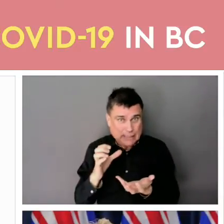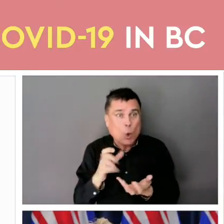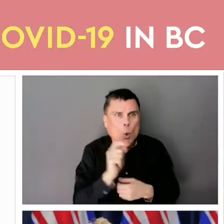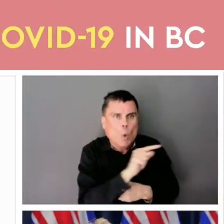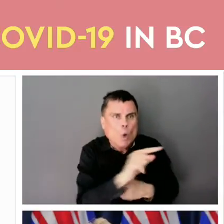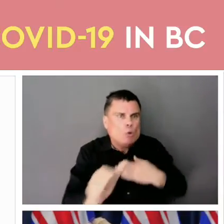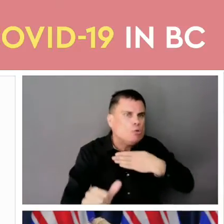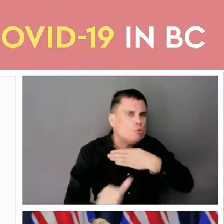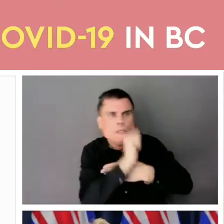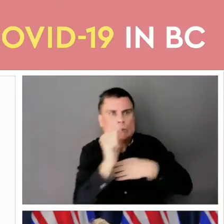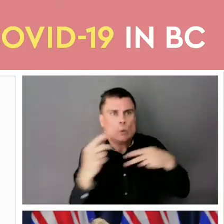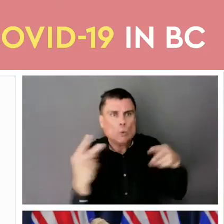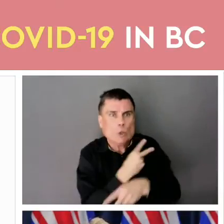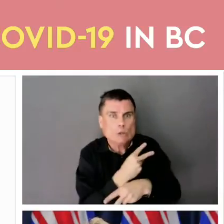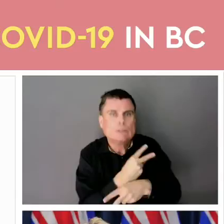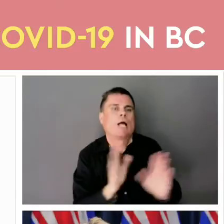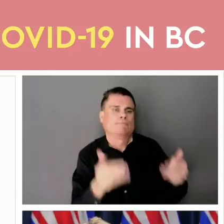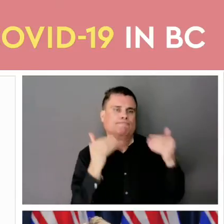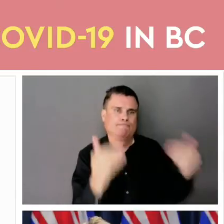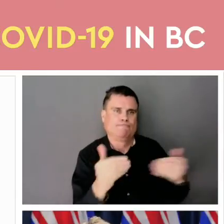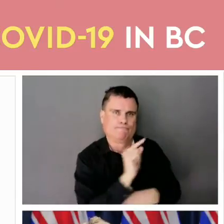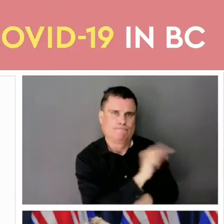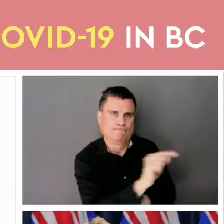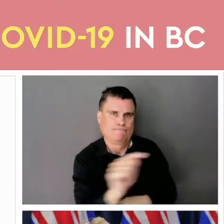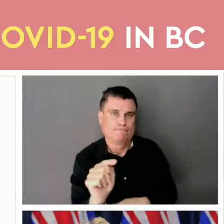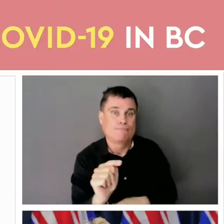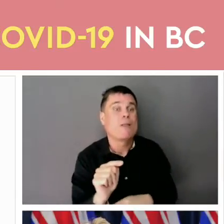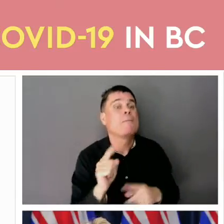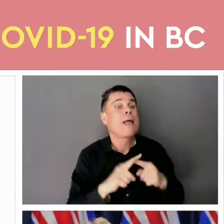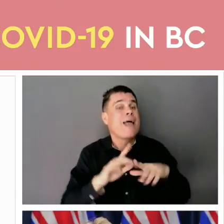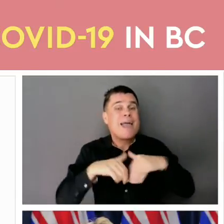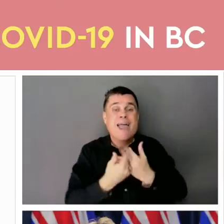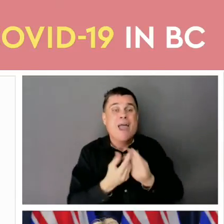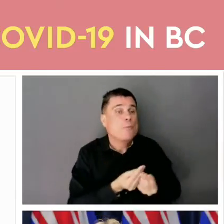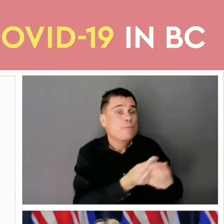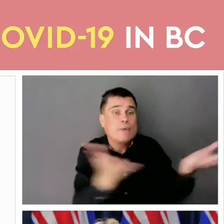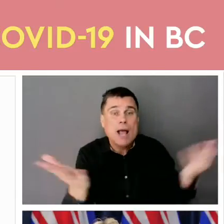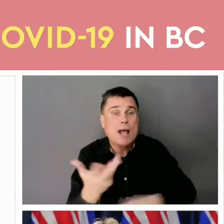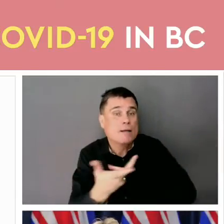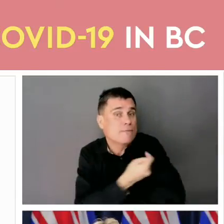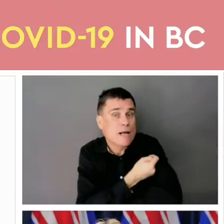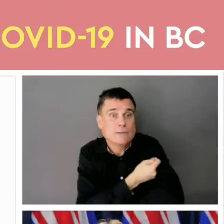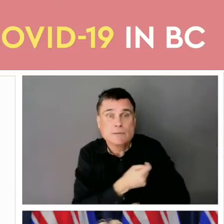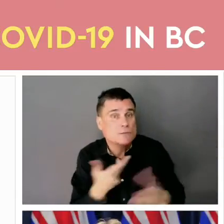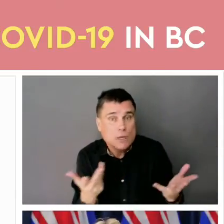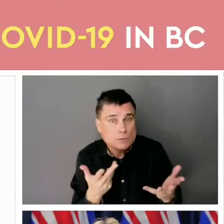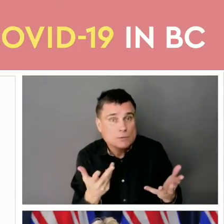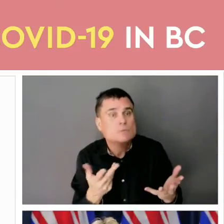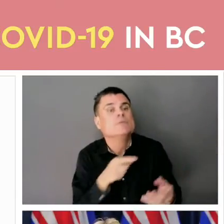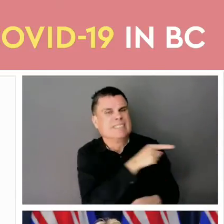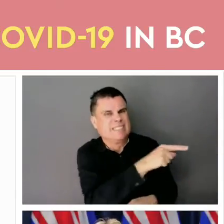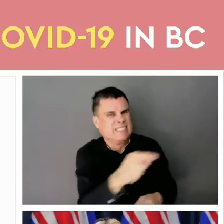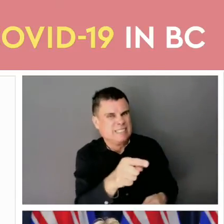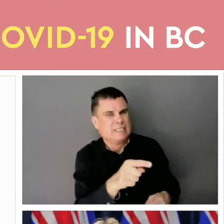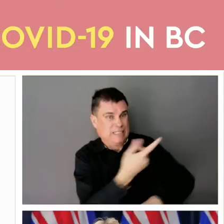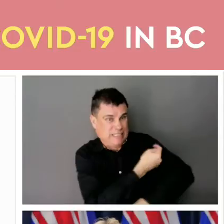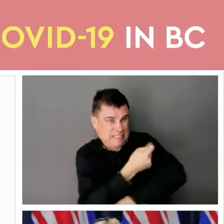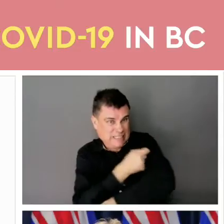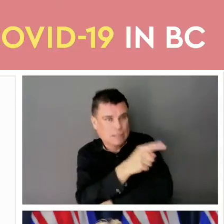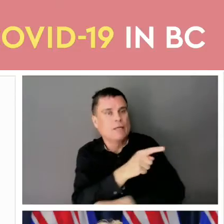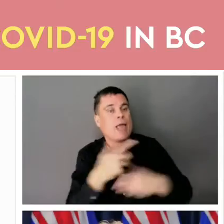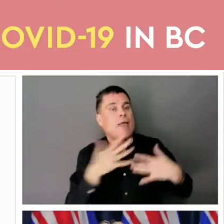most appropriate approach right now to meet our goals of reducing morbidity and mortality, so